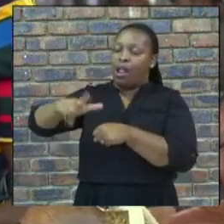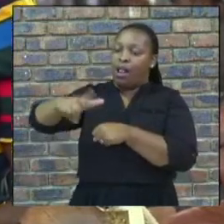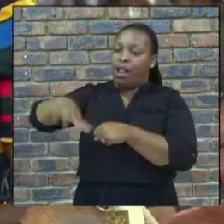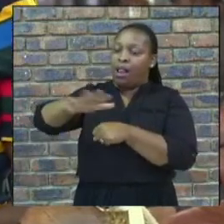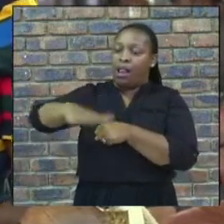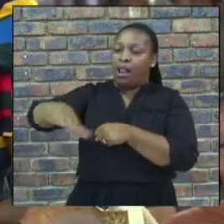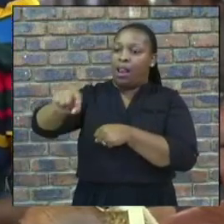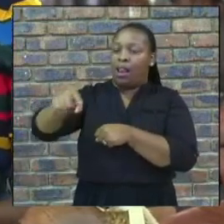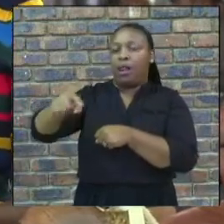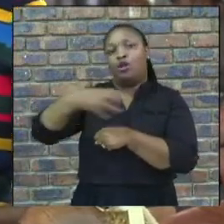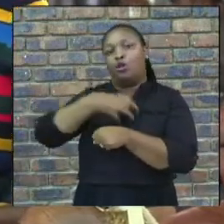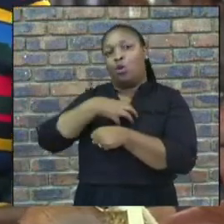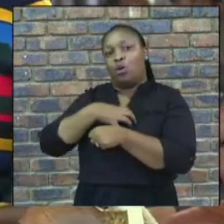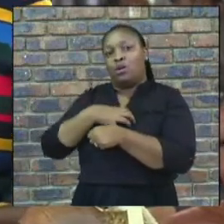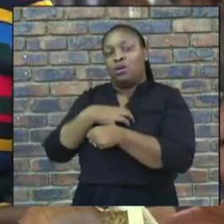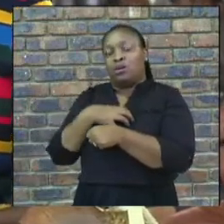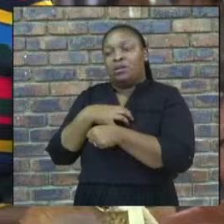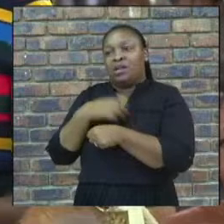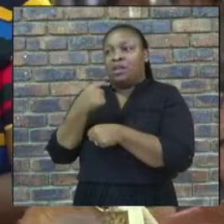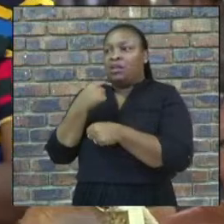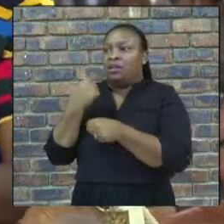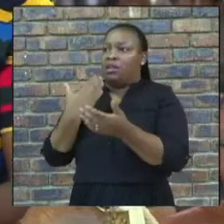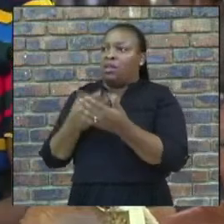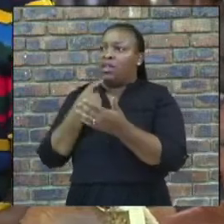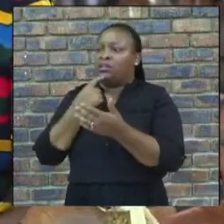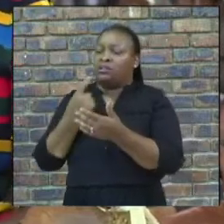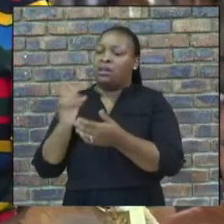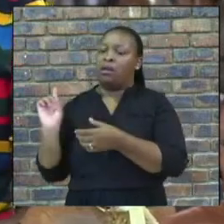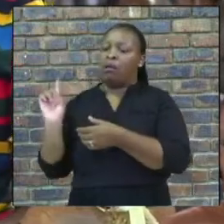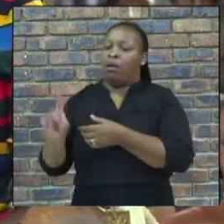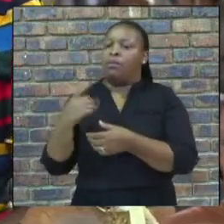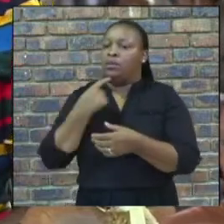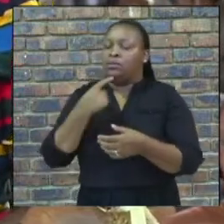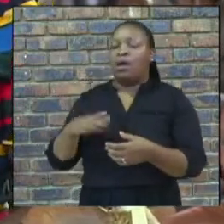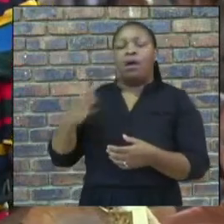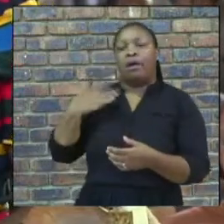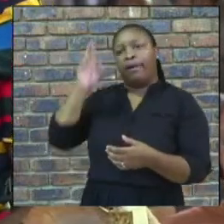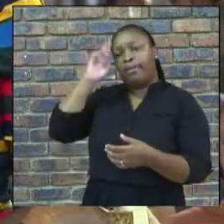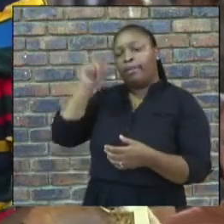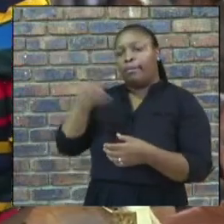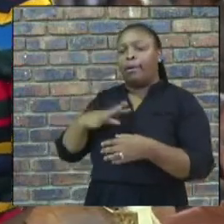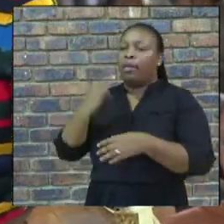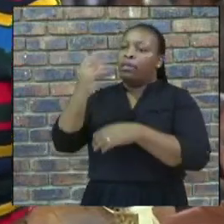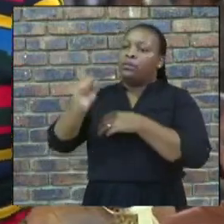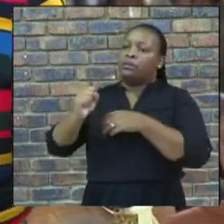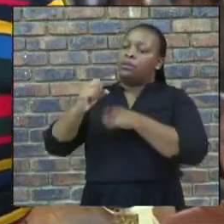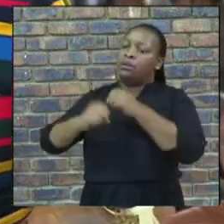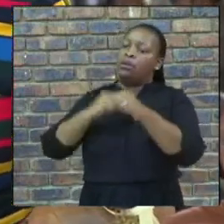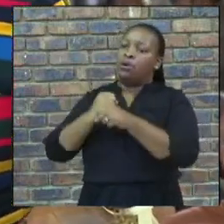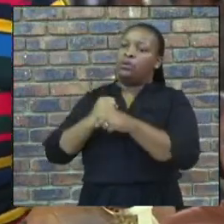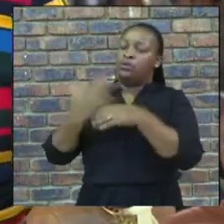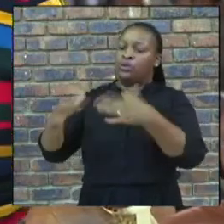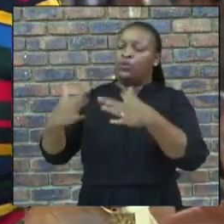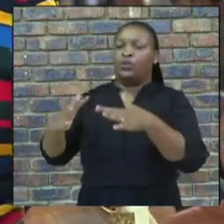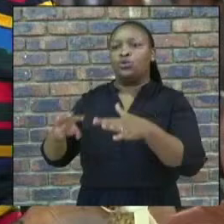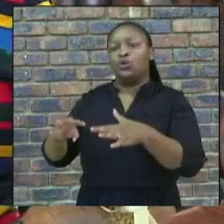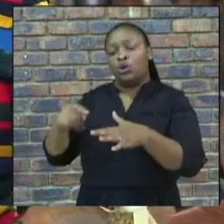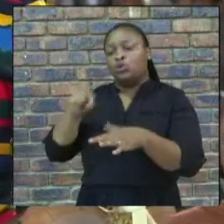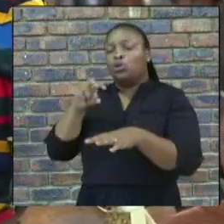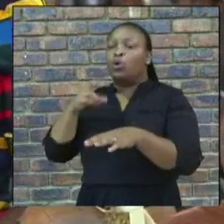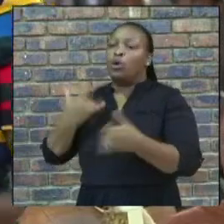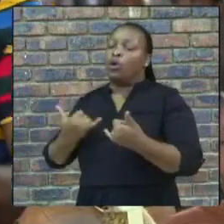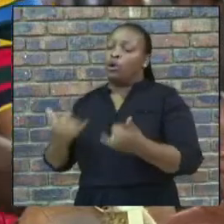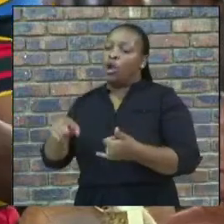and say, no, my brother, your time is up, I'm taking my land back. This place of yours is worth 5